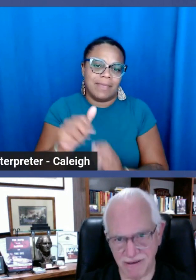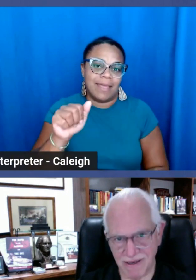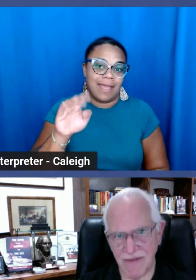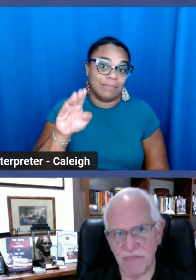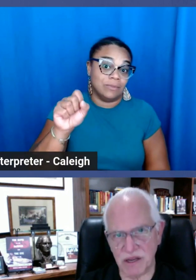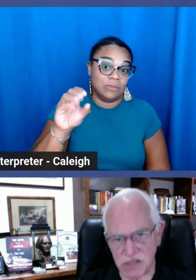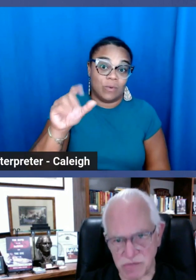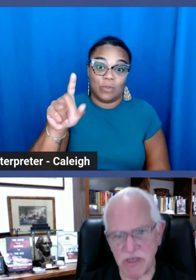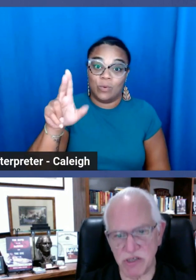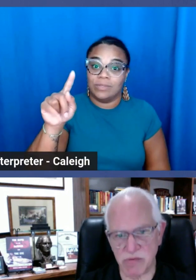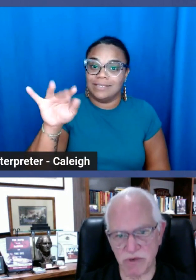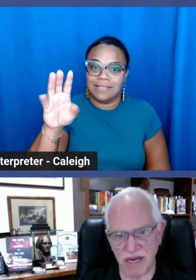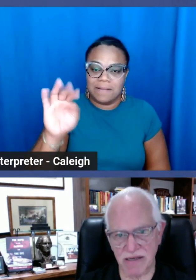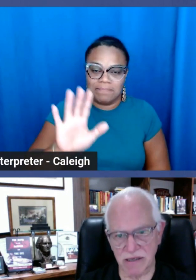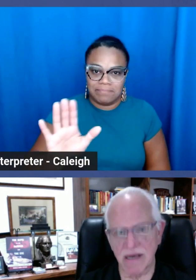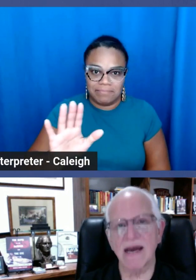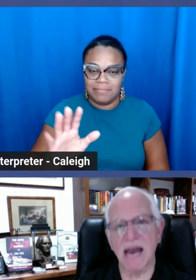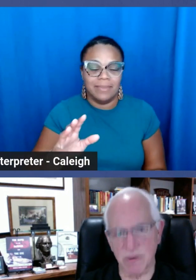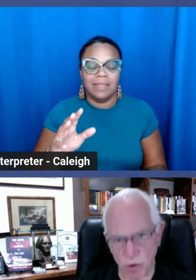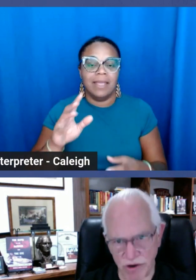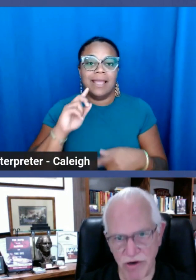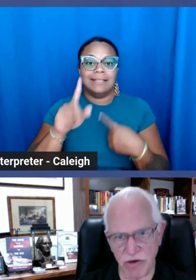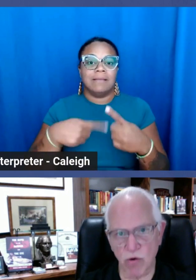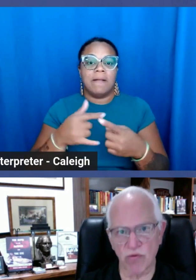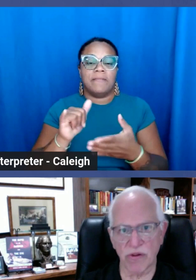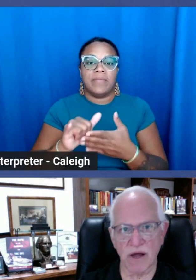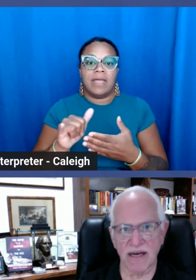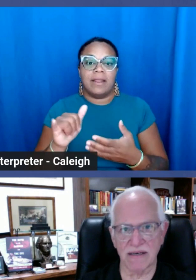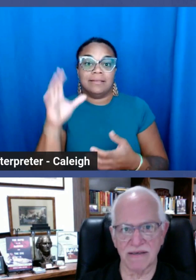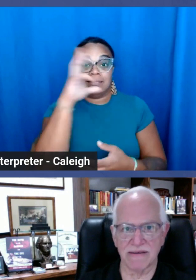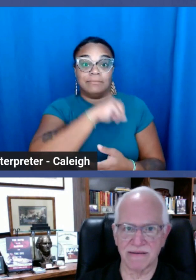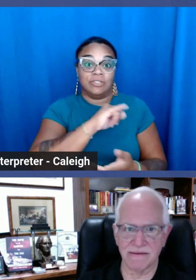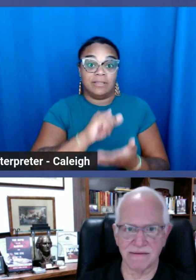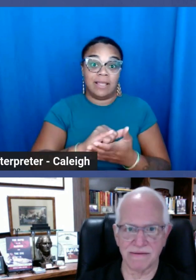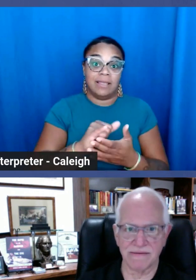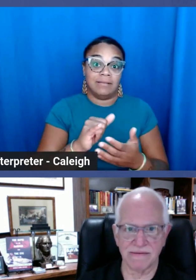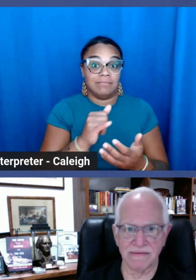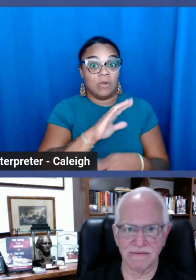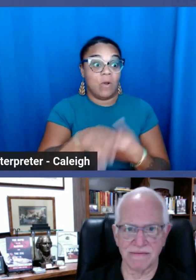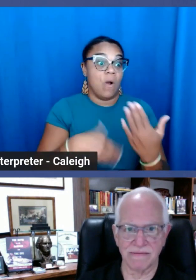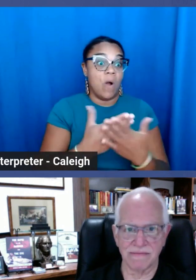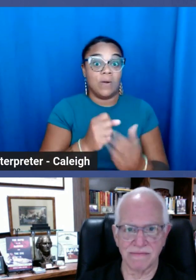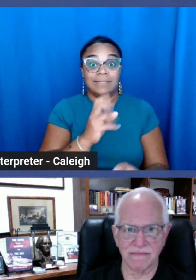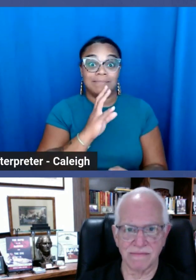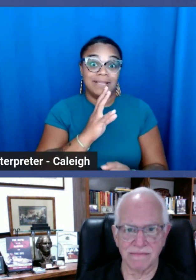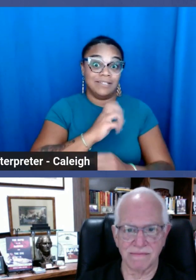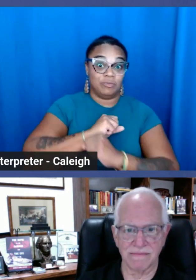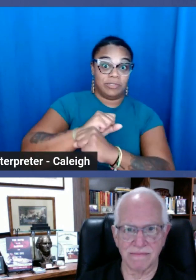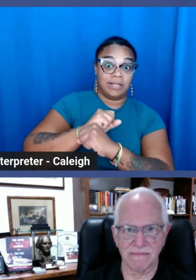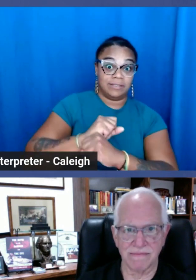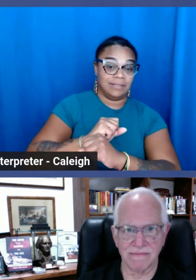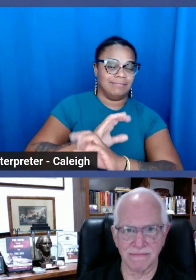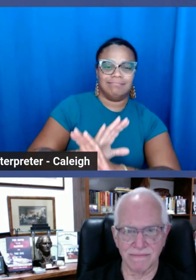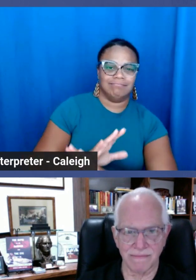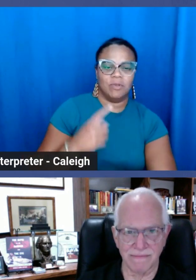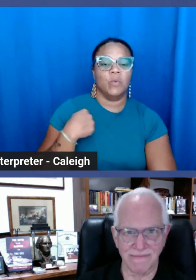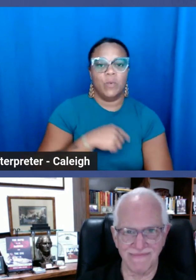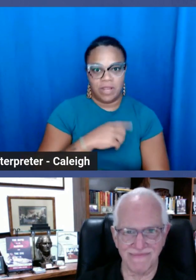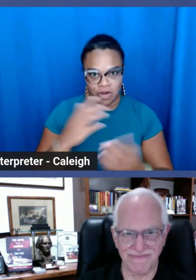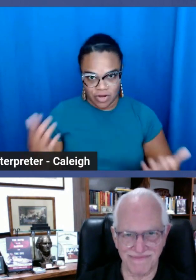presumption that speech is protected, and we're here to hold the line. I like that. Thank